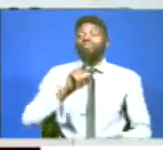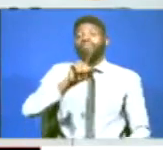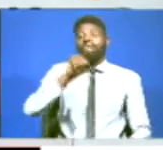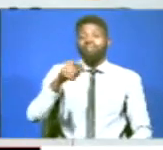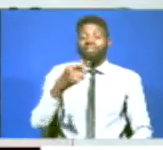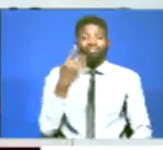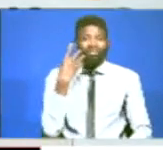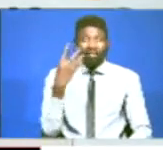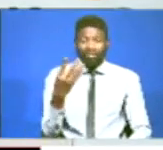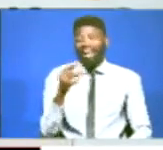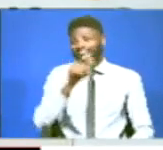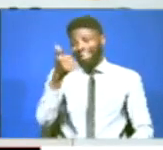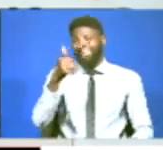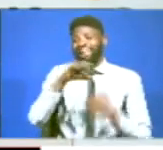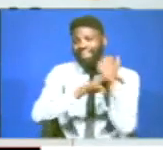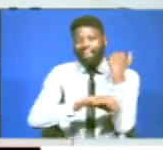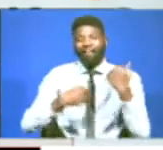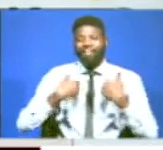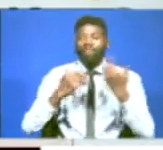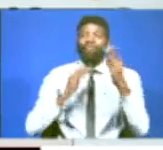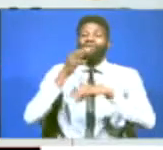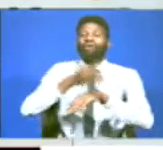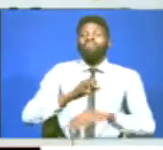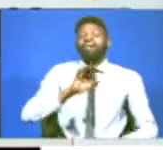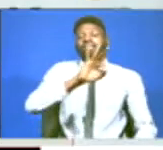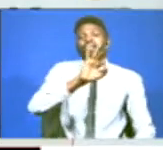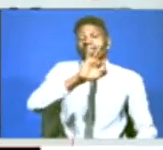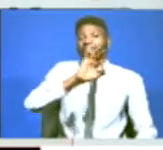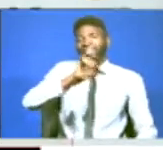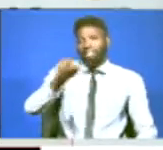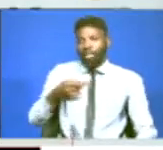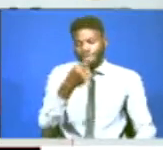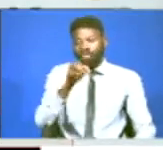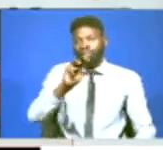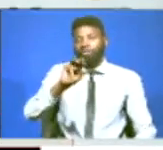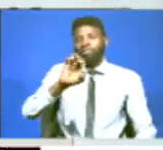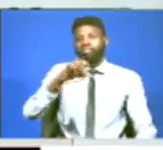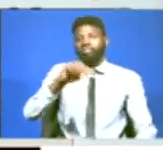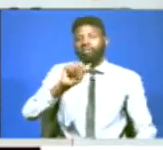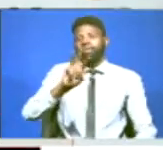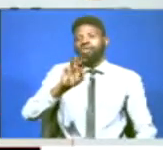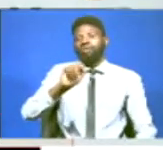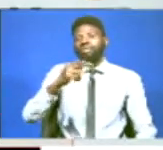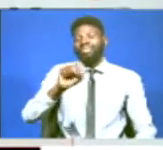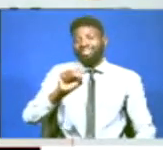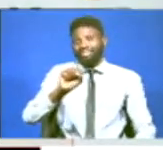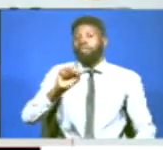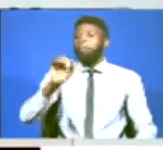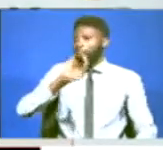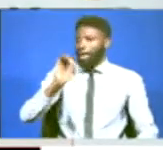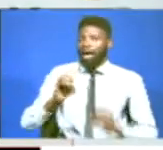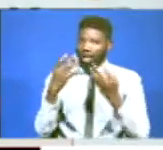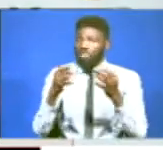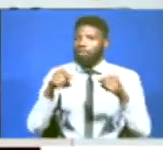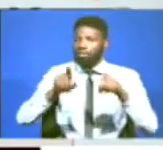of over 3,000 megawatts. So I think the percentage can be calculated there in terms of. And in